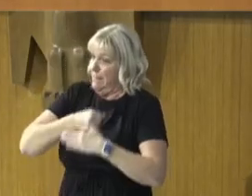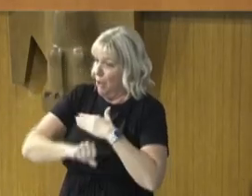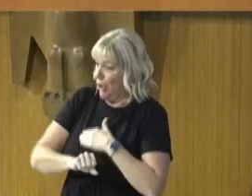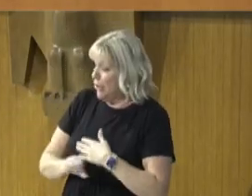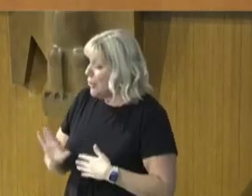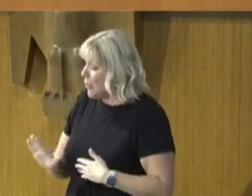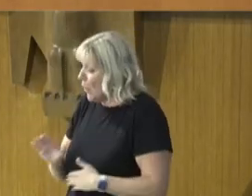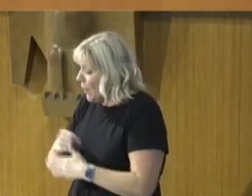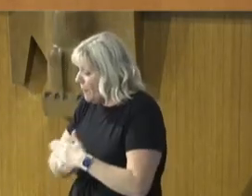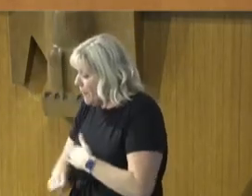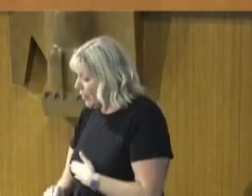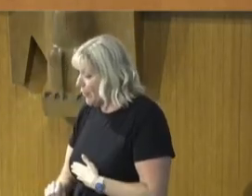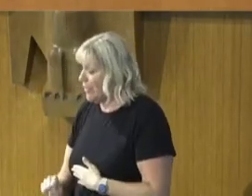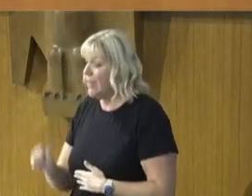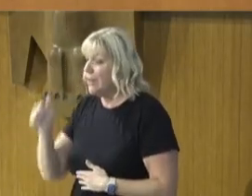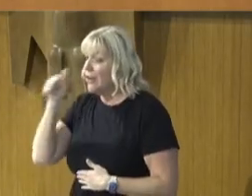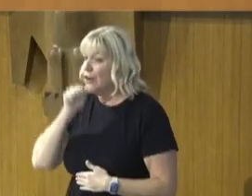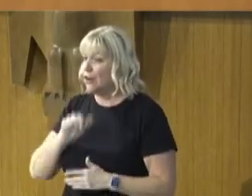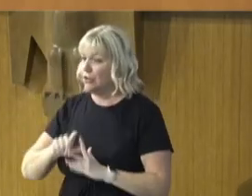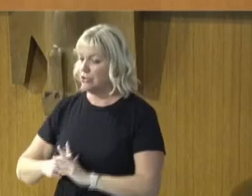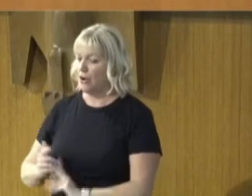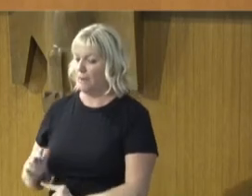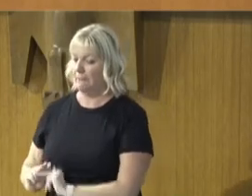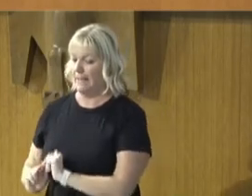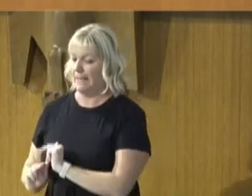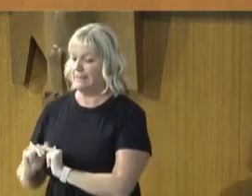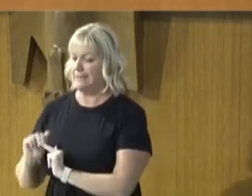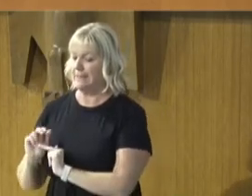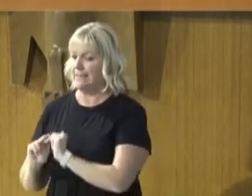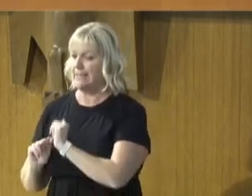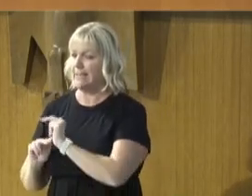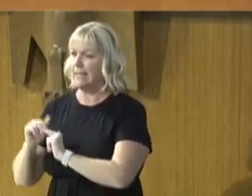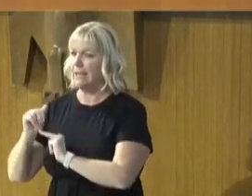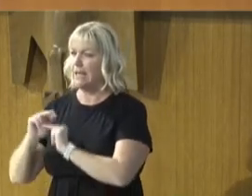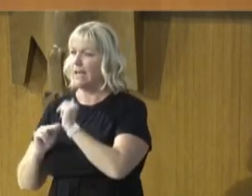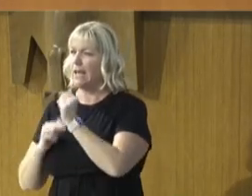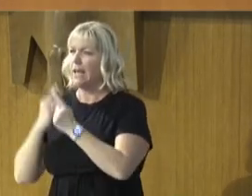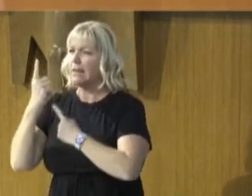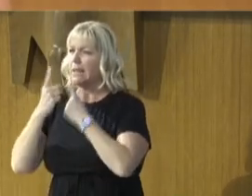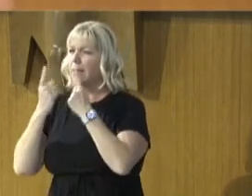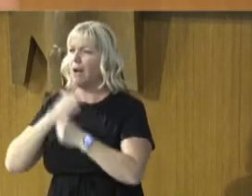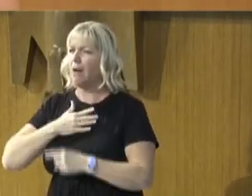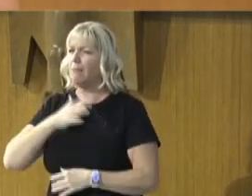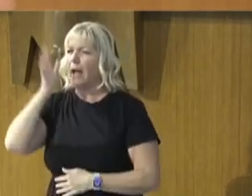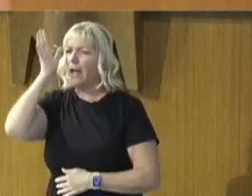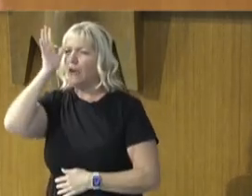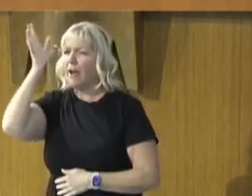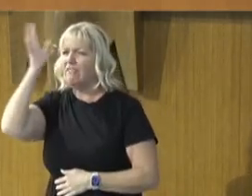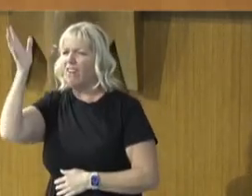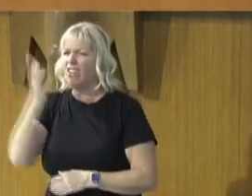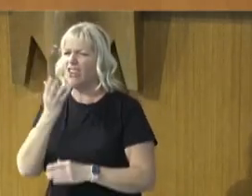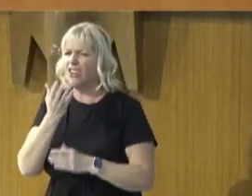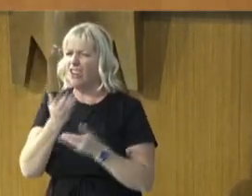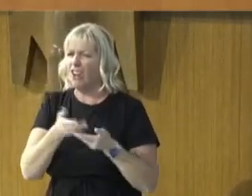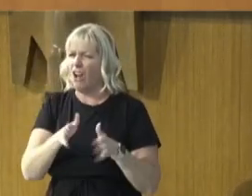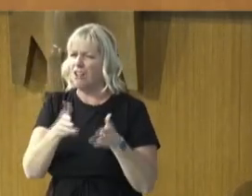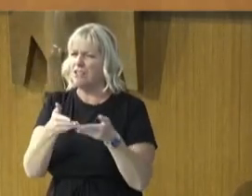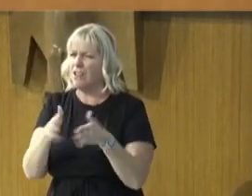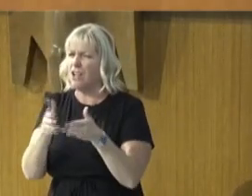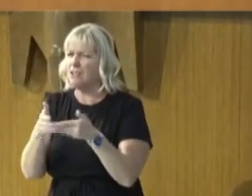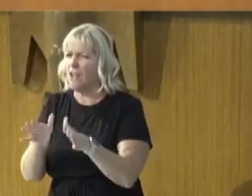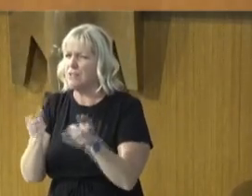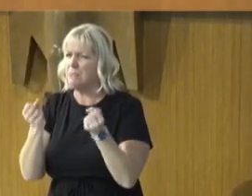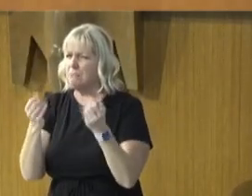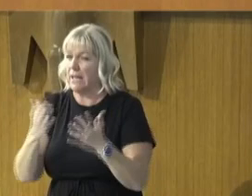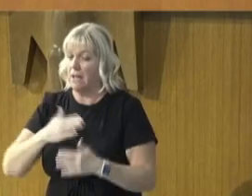birth, she begins building. She thinks about her grandfather's losses and she thinks about her great